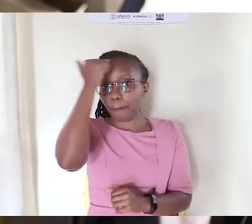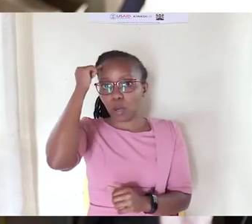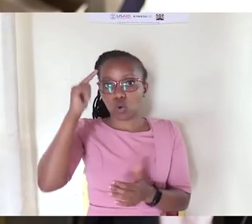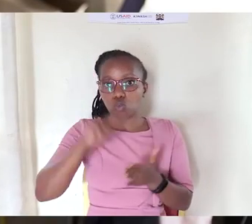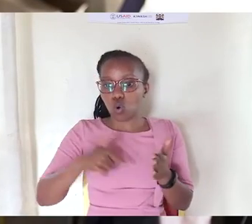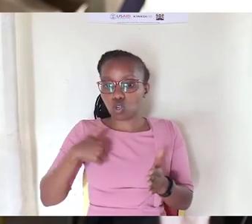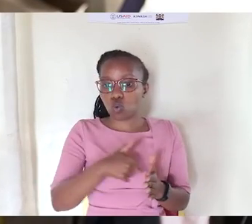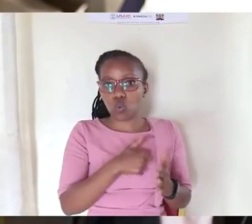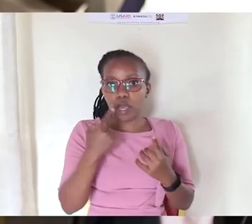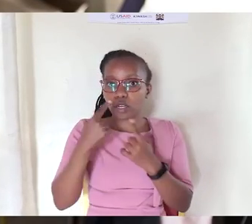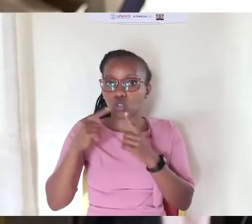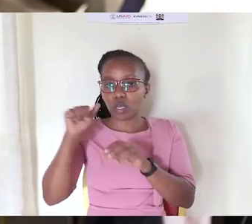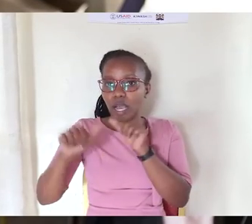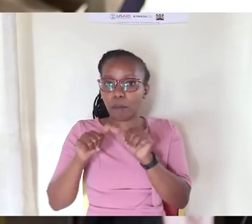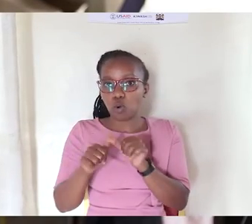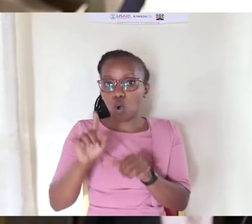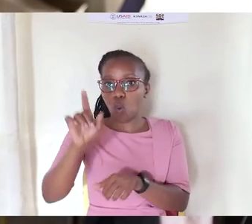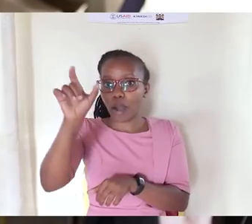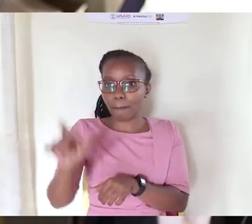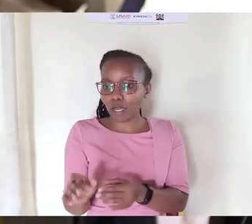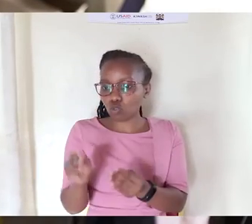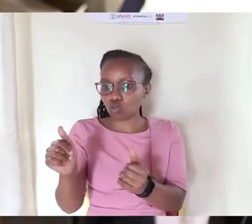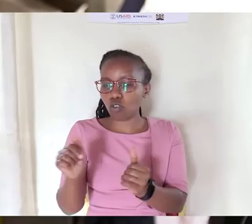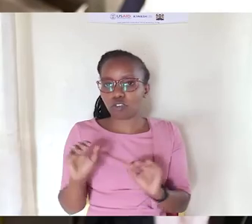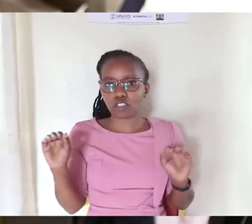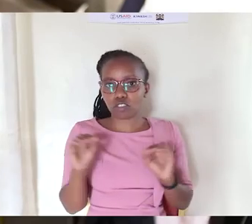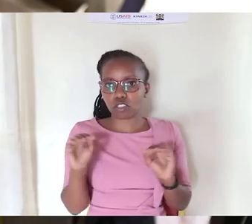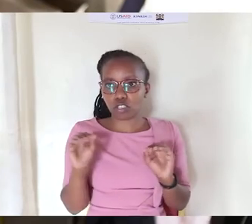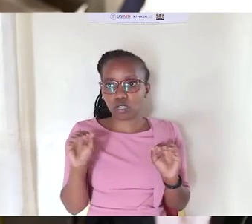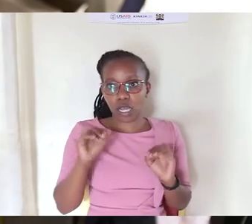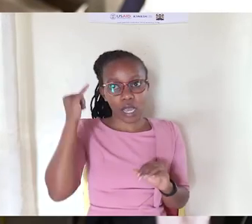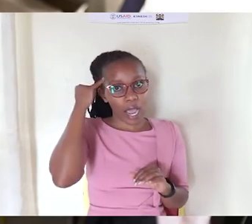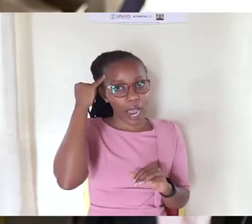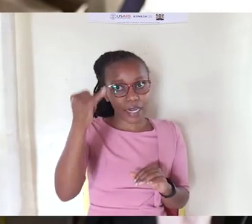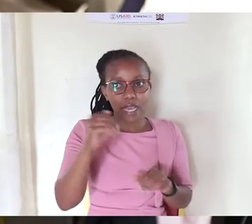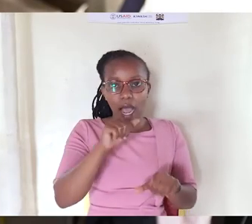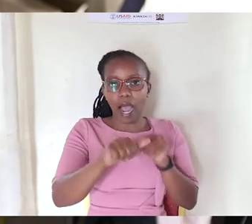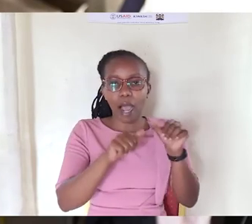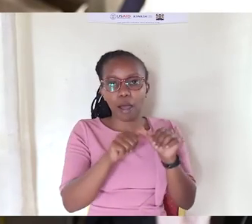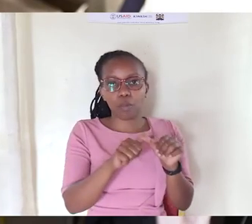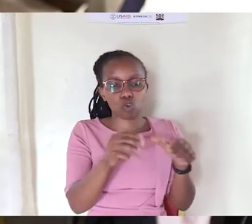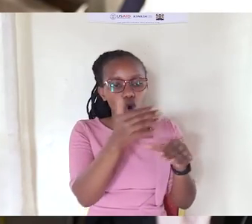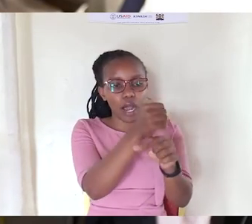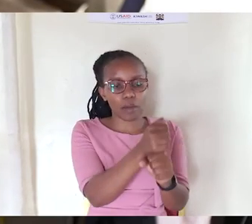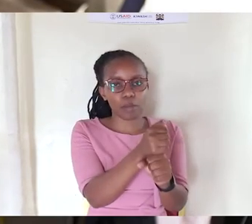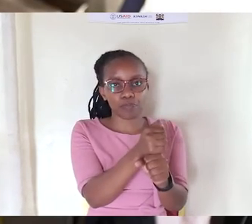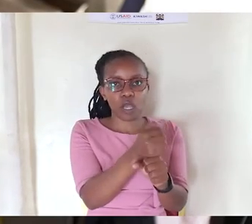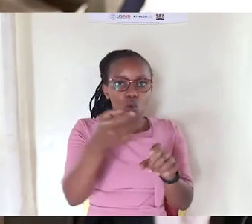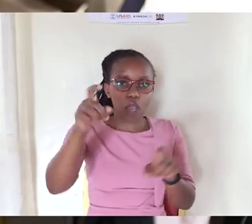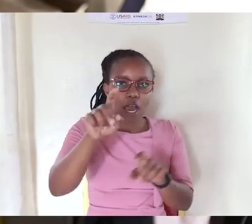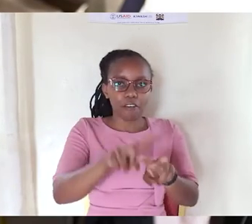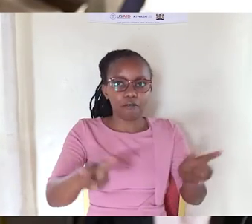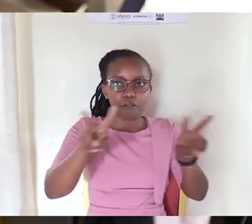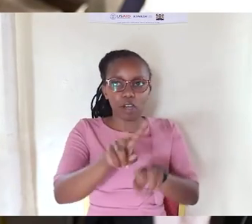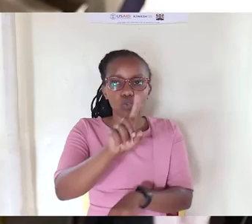GBV, cannot be handled by one person. And the idea behind building a movement is that we add value to